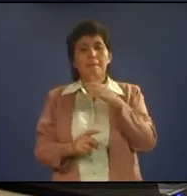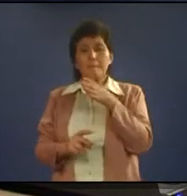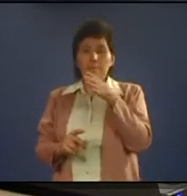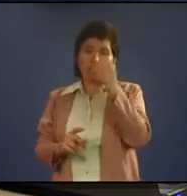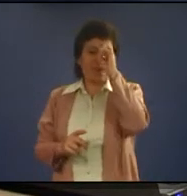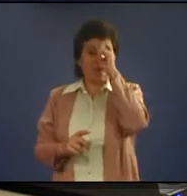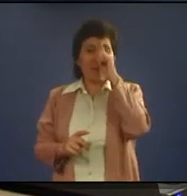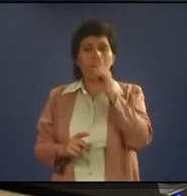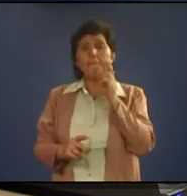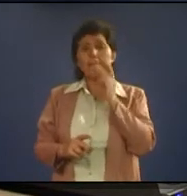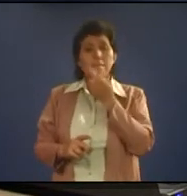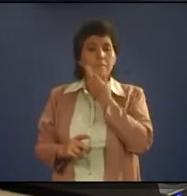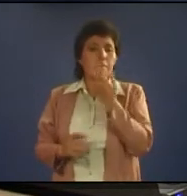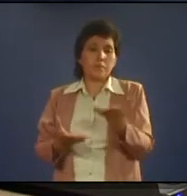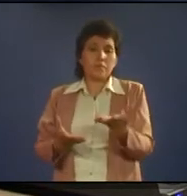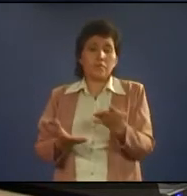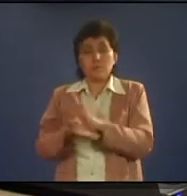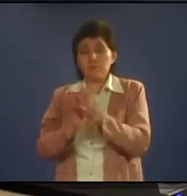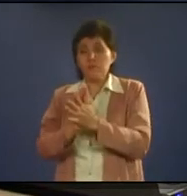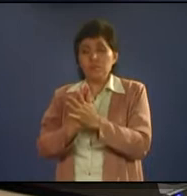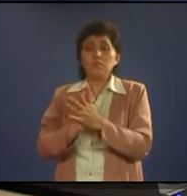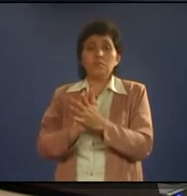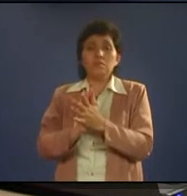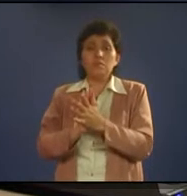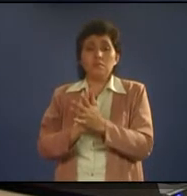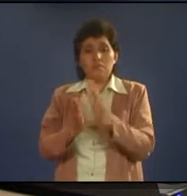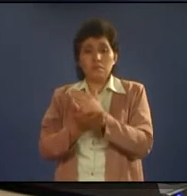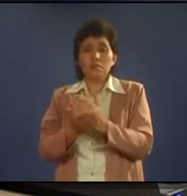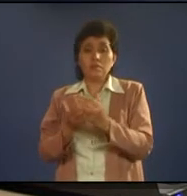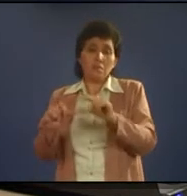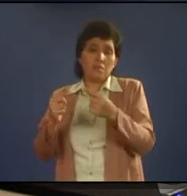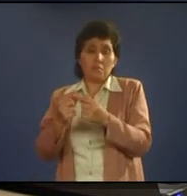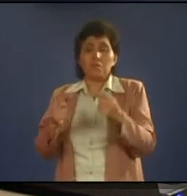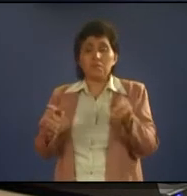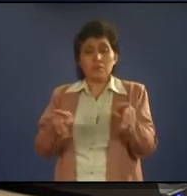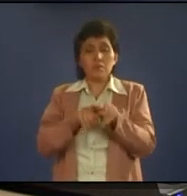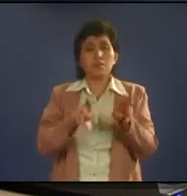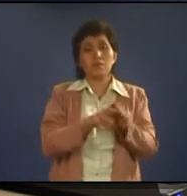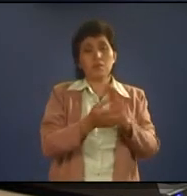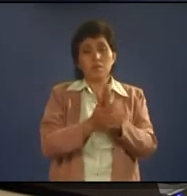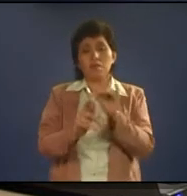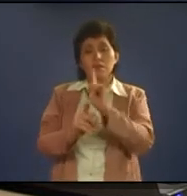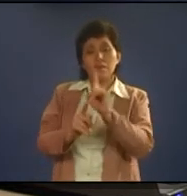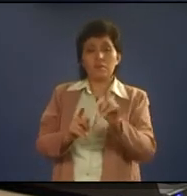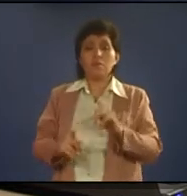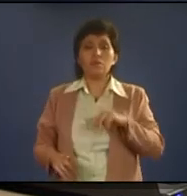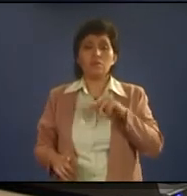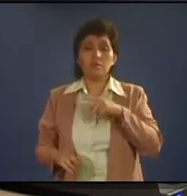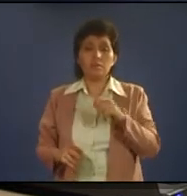they don't mind that, okay? Different groups will result in different rules, yeah? And that's why when someone